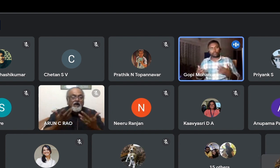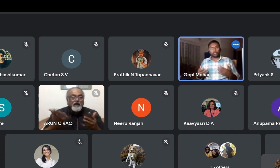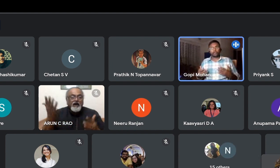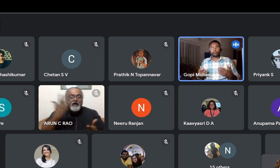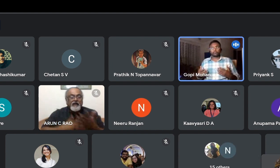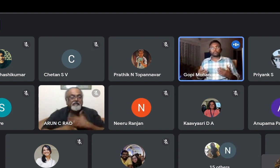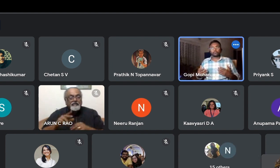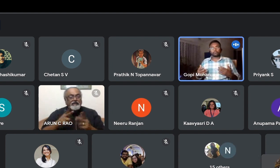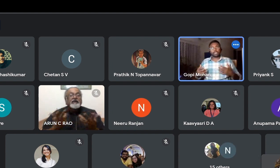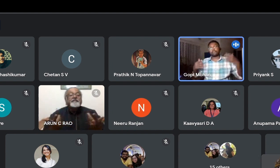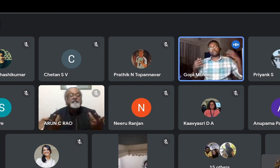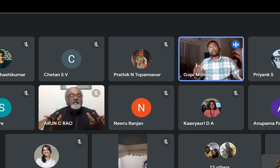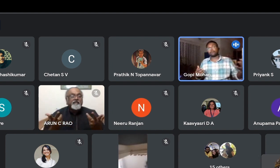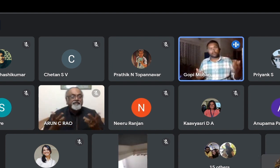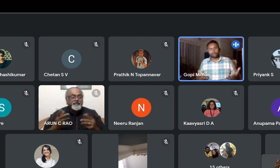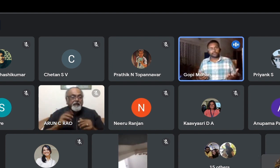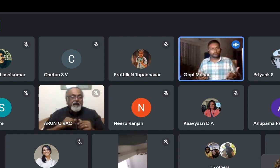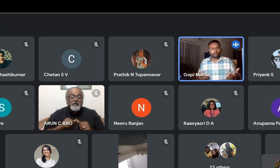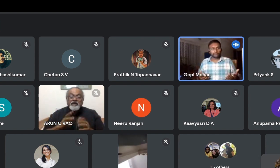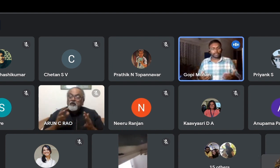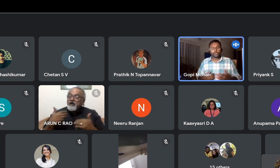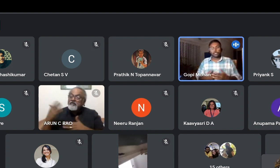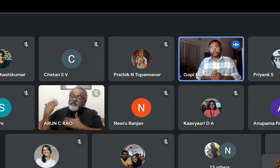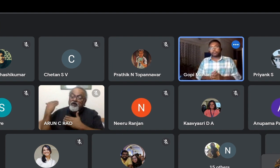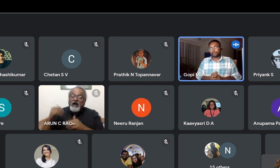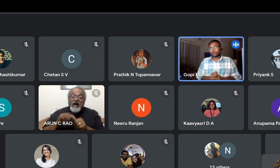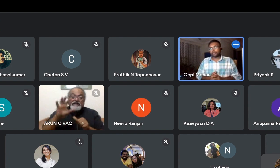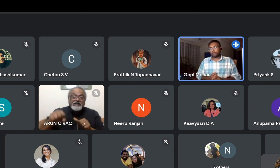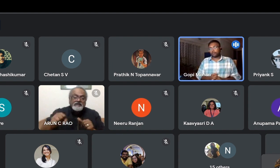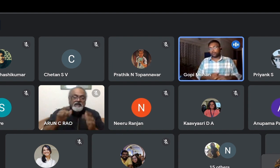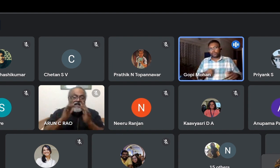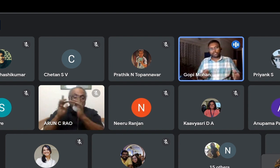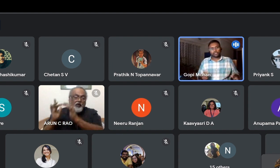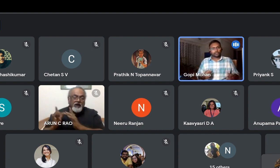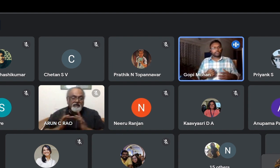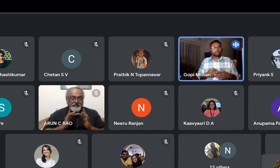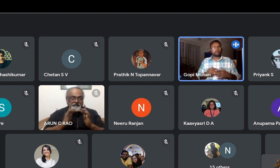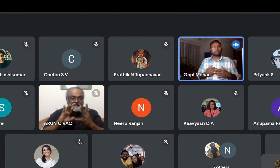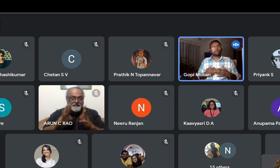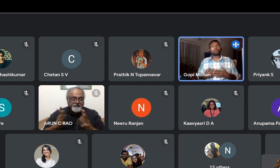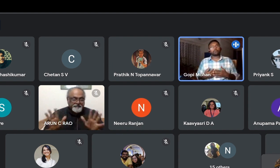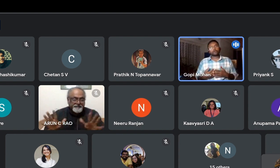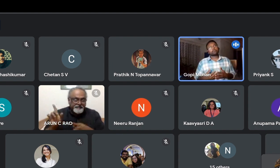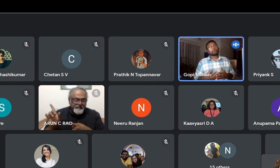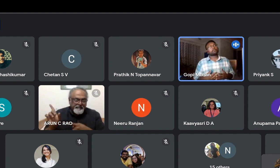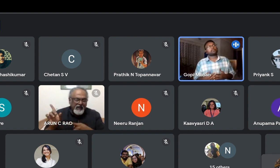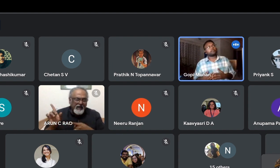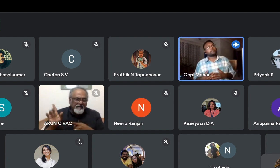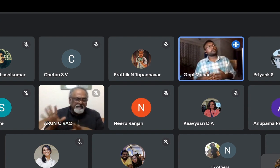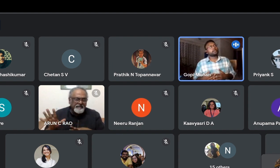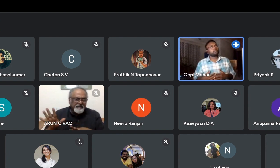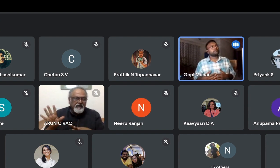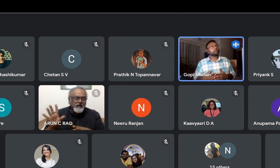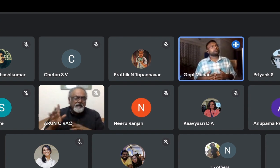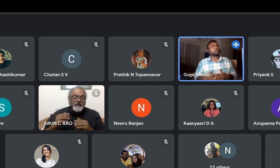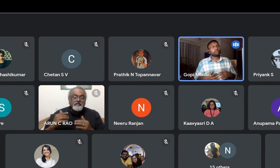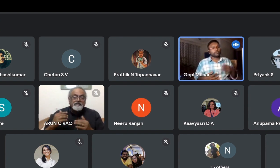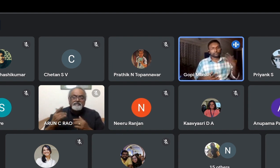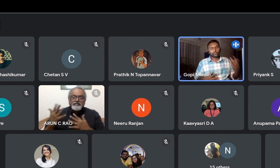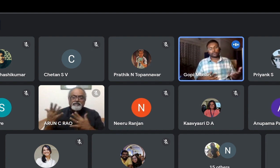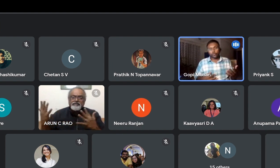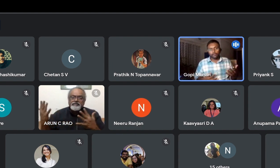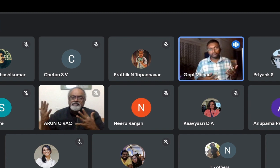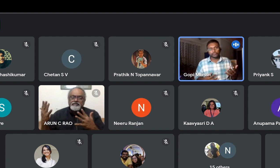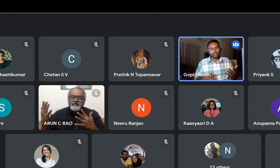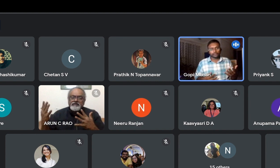lot at that time itself, right? But over the years, I'm so happy that we were able to sort of